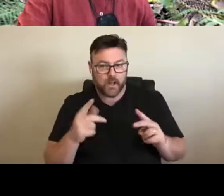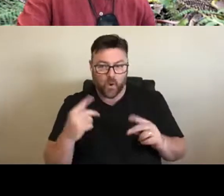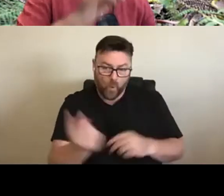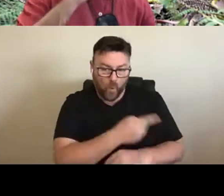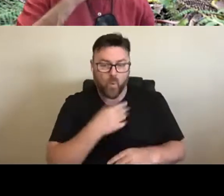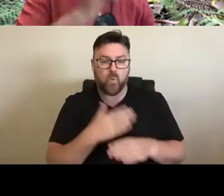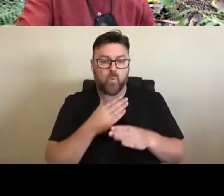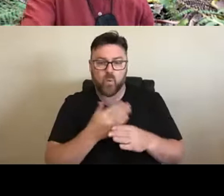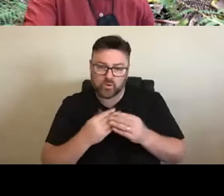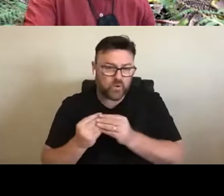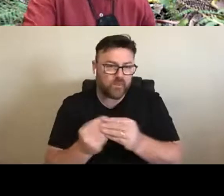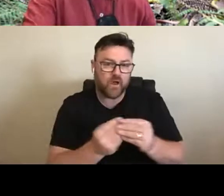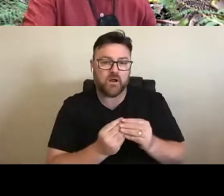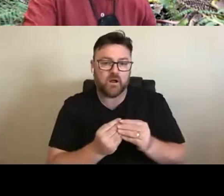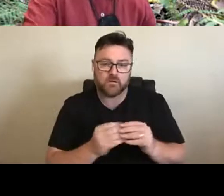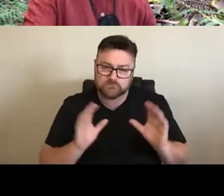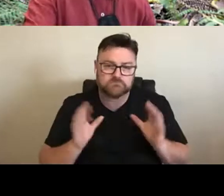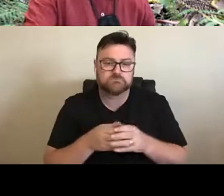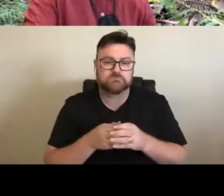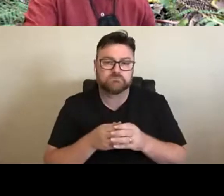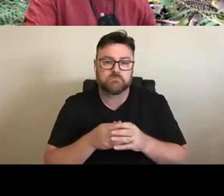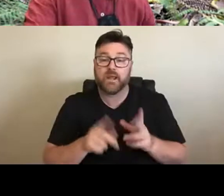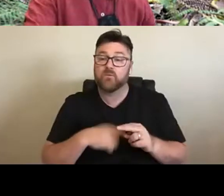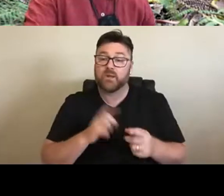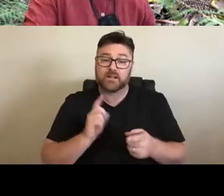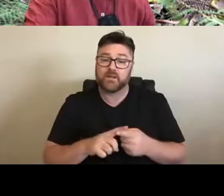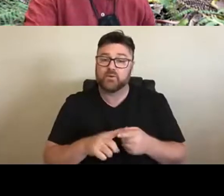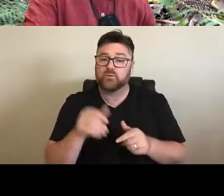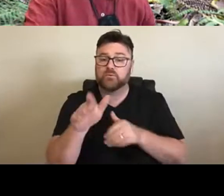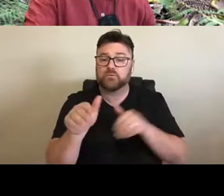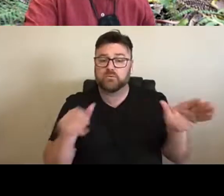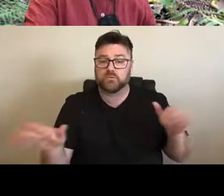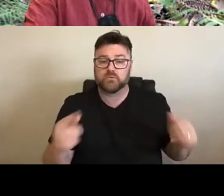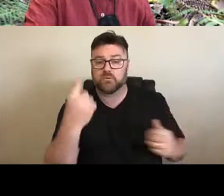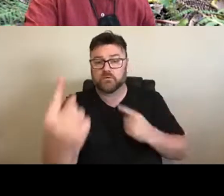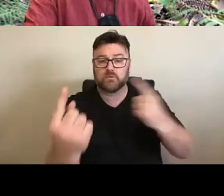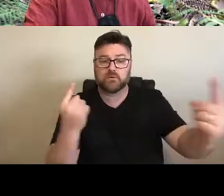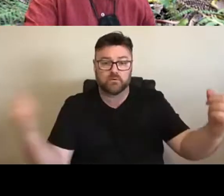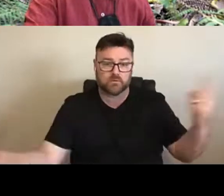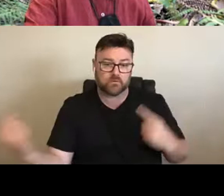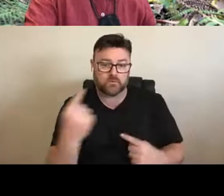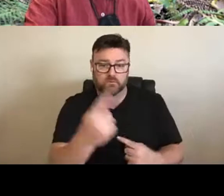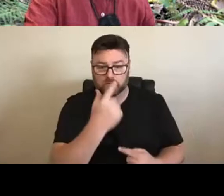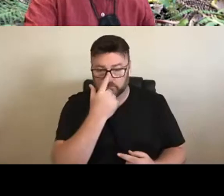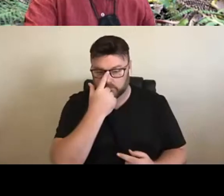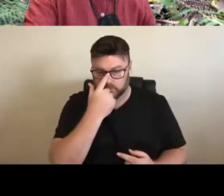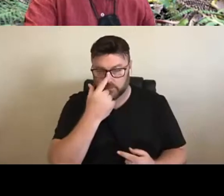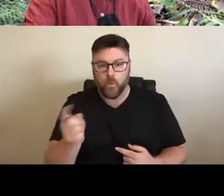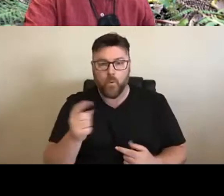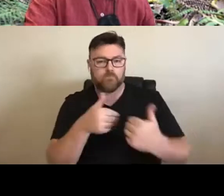if we continue to isolate or, quarantine and make us separate